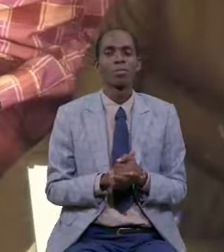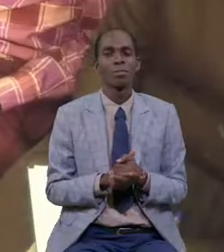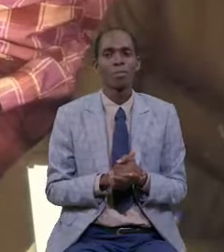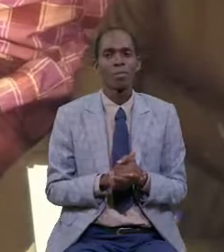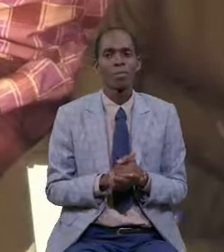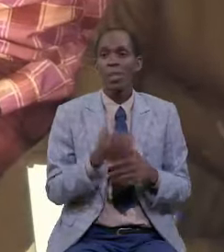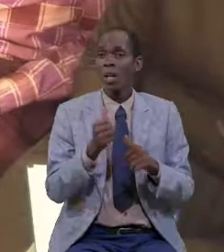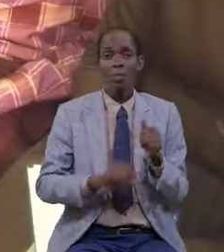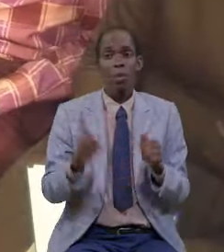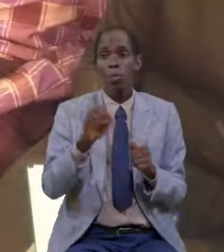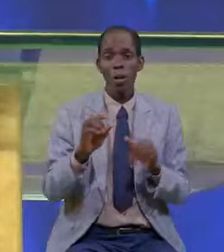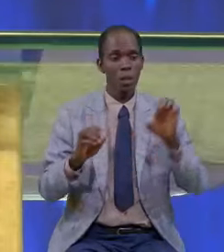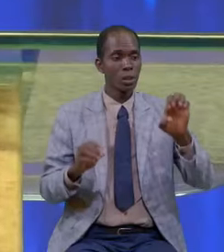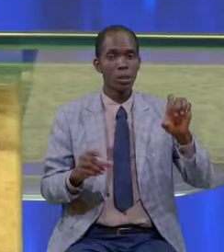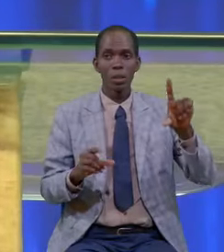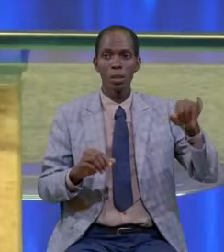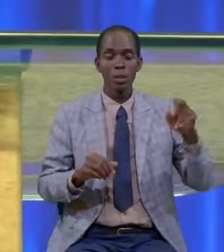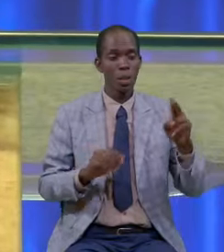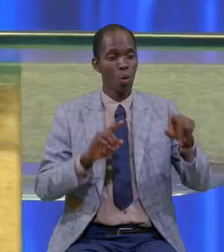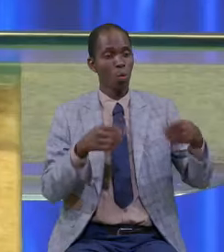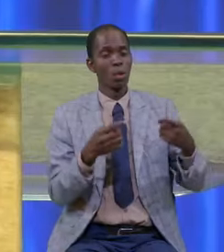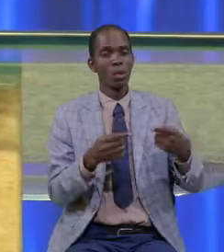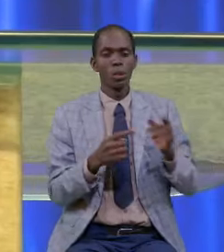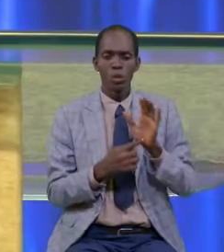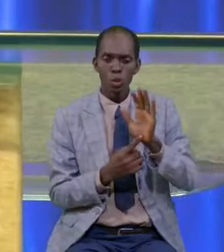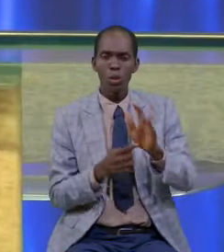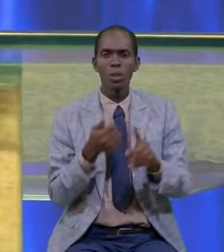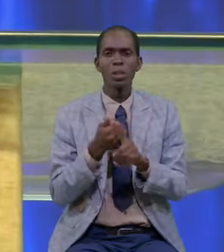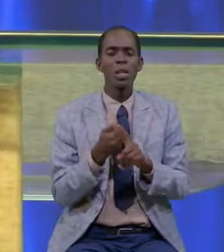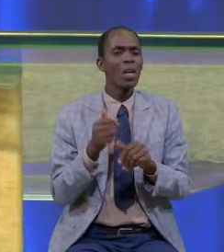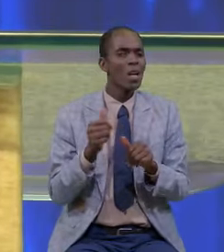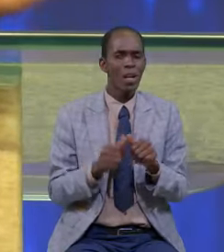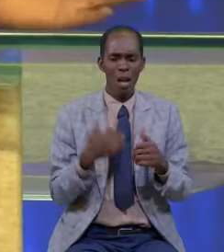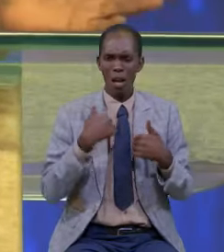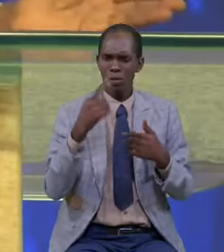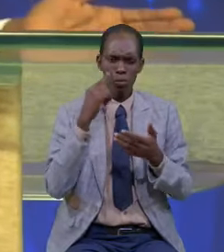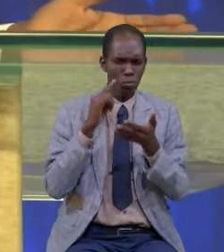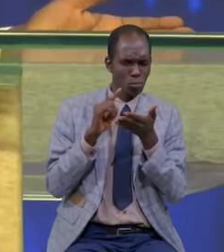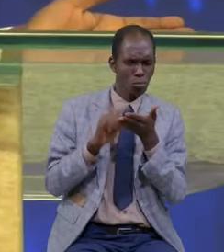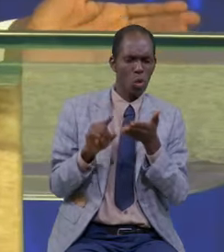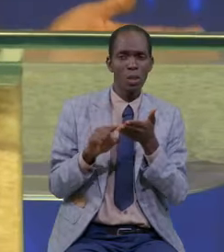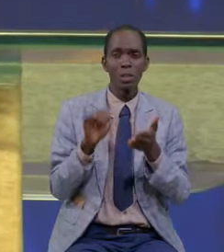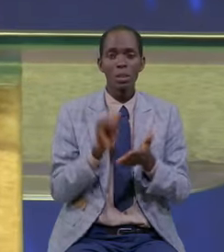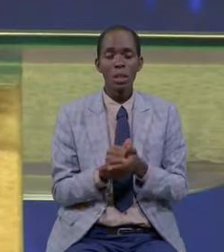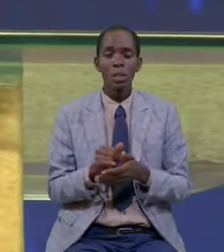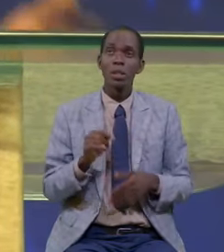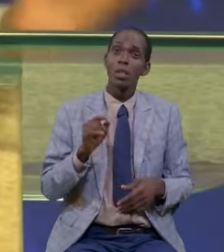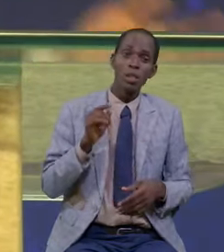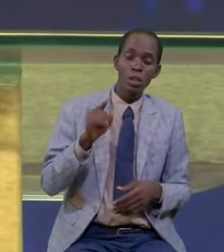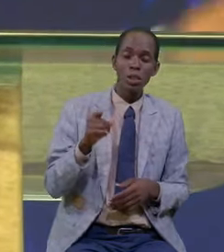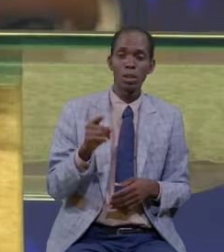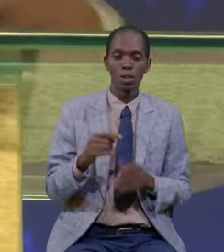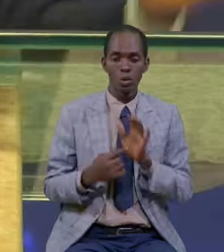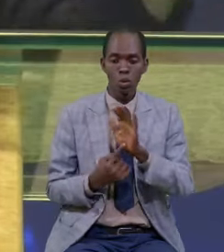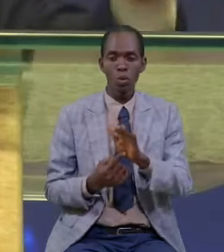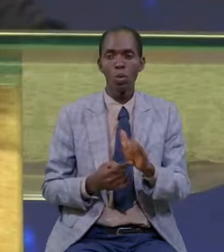Everywhere Elijah went, show thyself. Anywhere he went, have you noticed? He showed up at the brook. And then